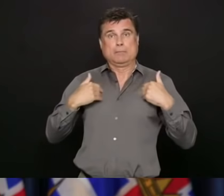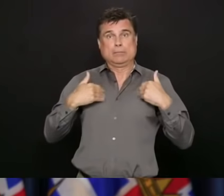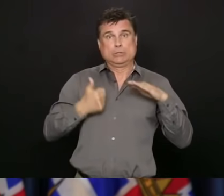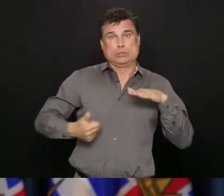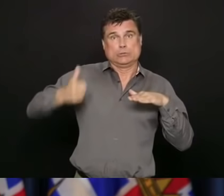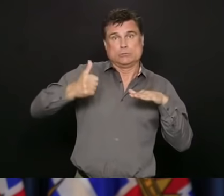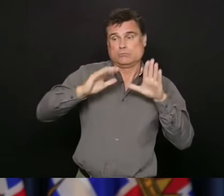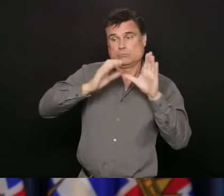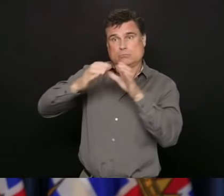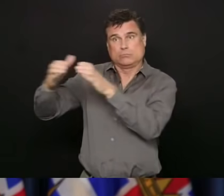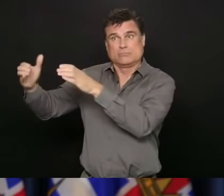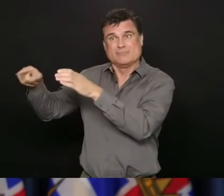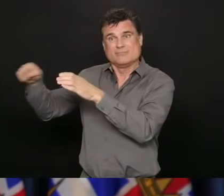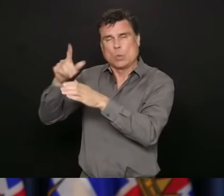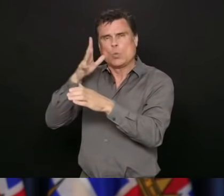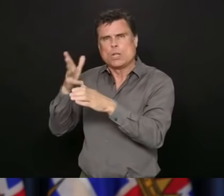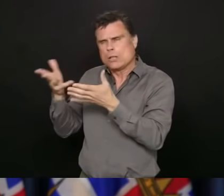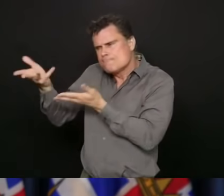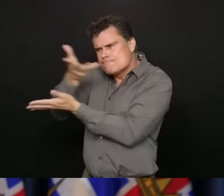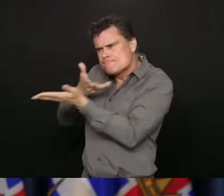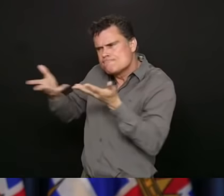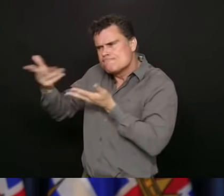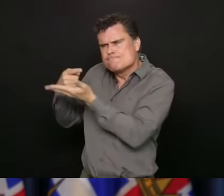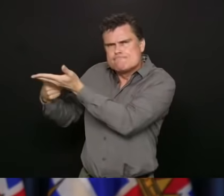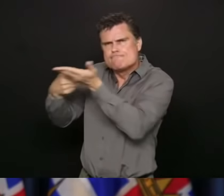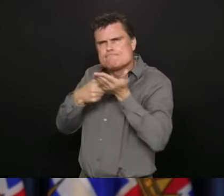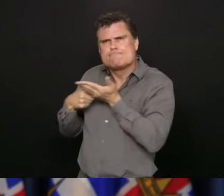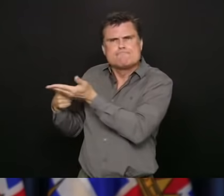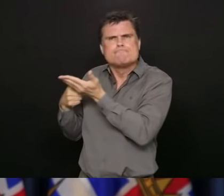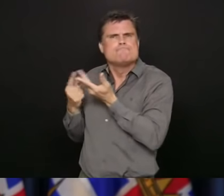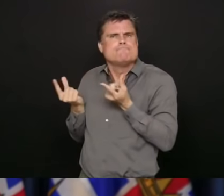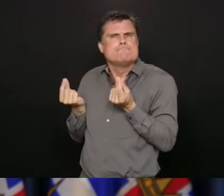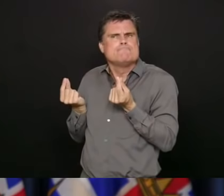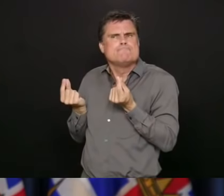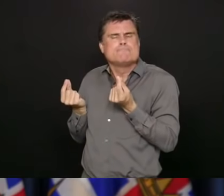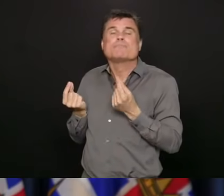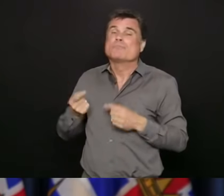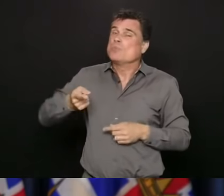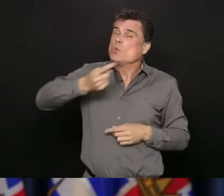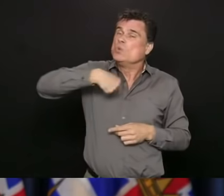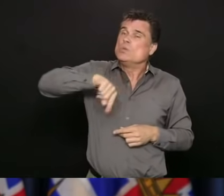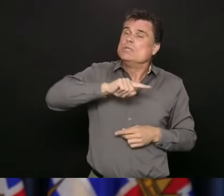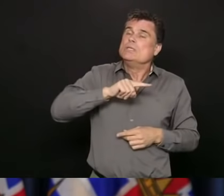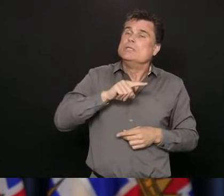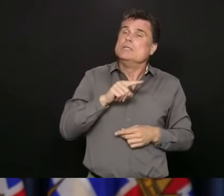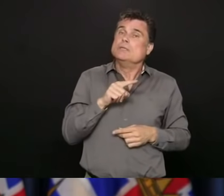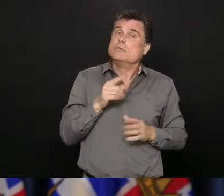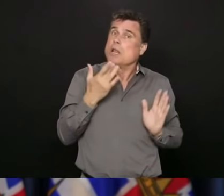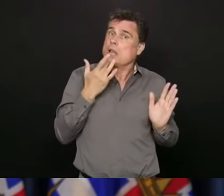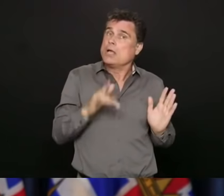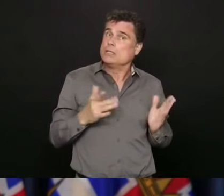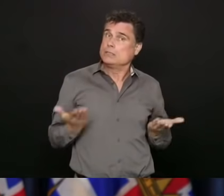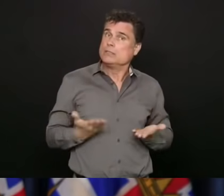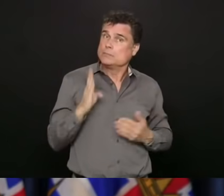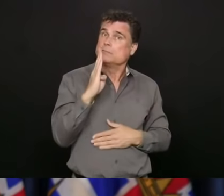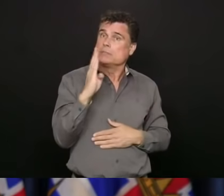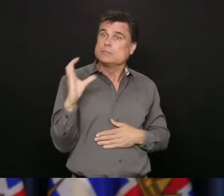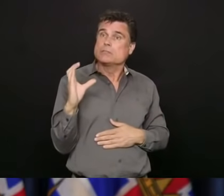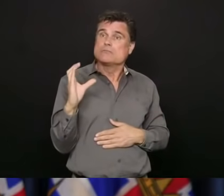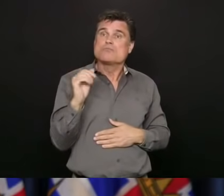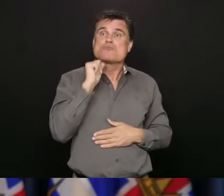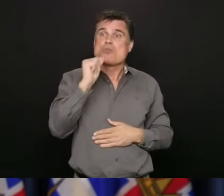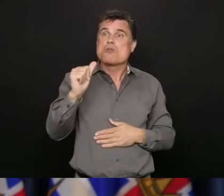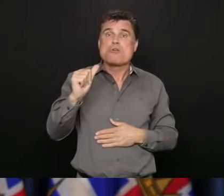have also got the advantage that we did not shut down every sector as some provinces did. I think people need to take the message